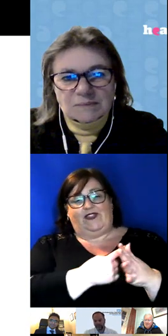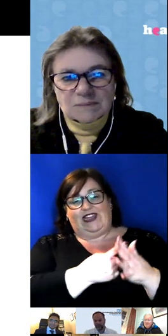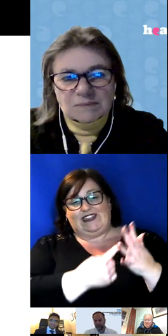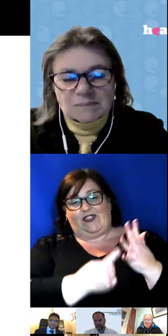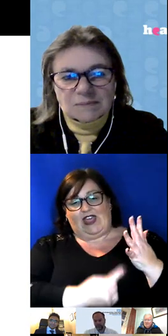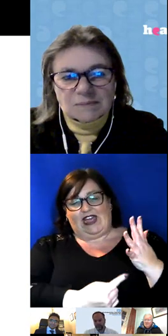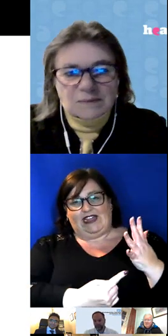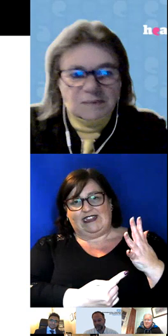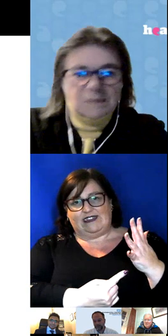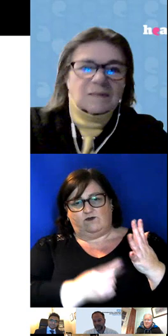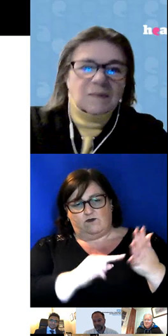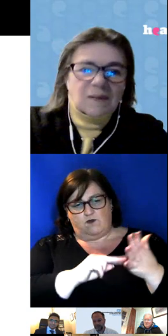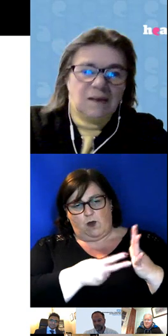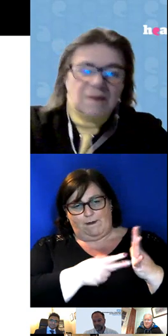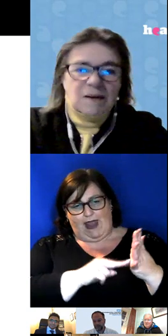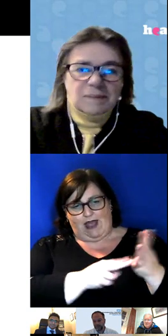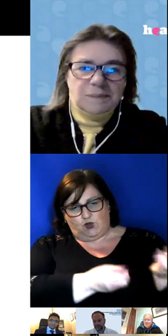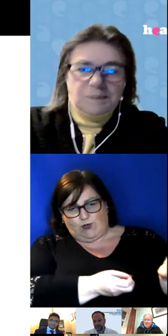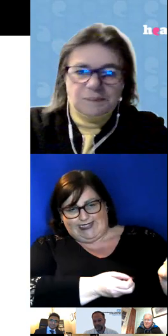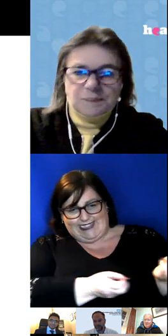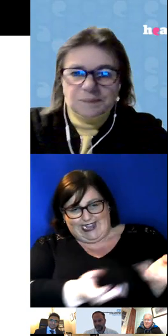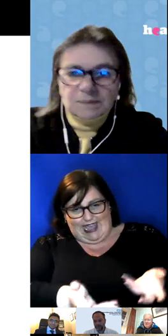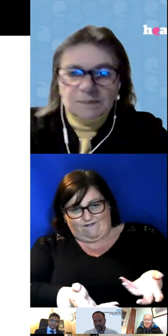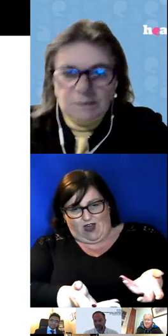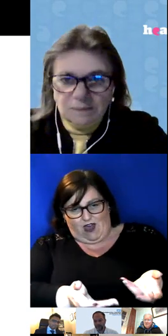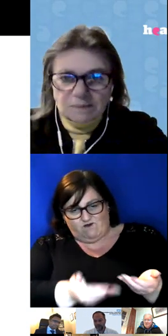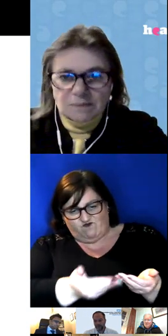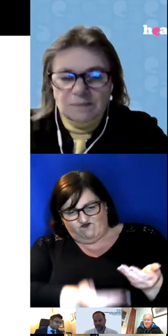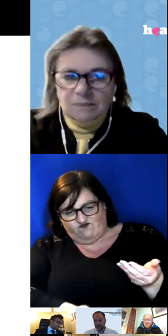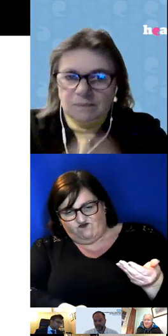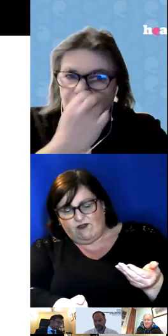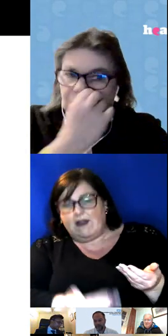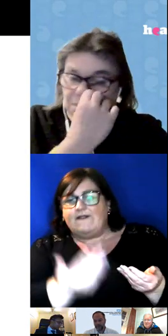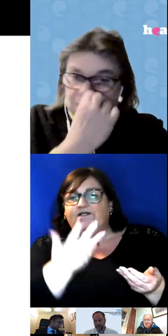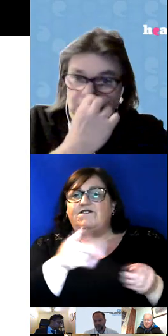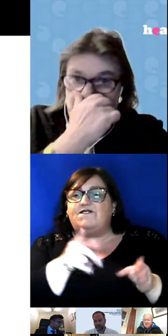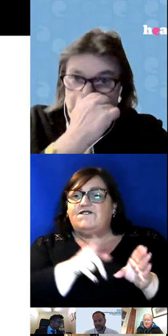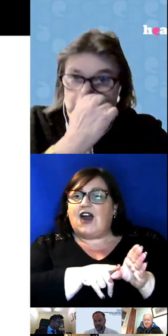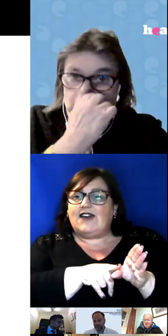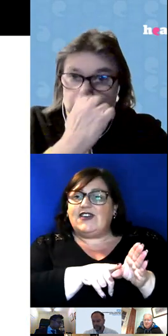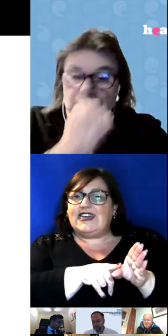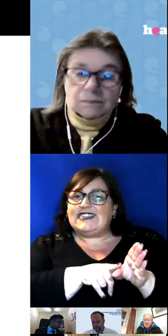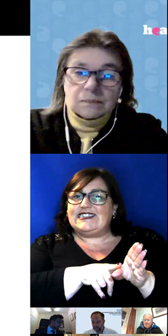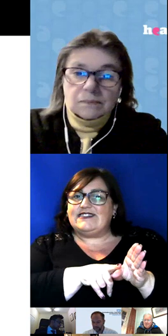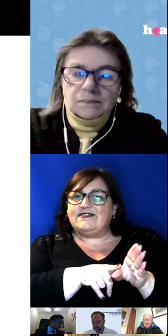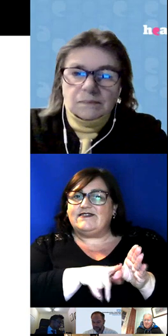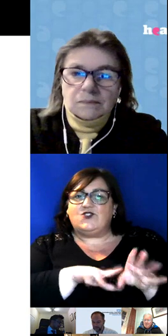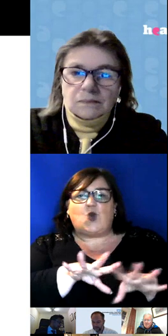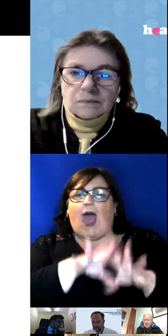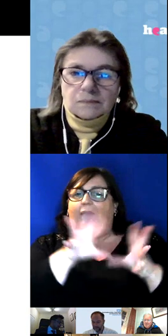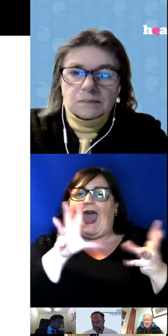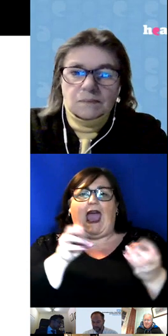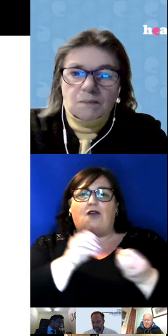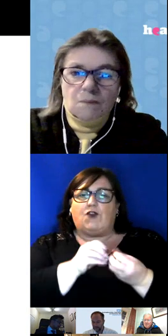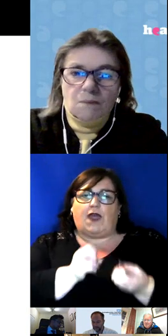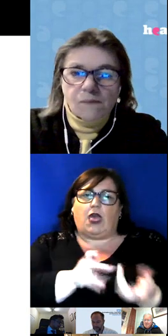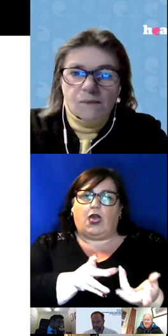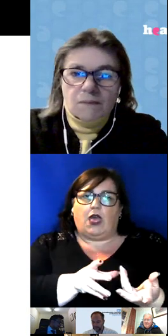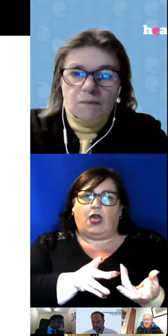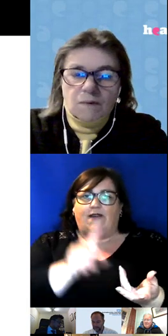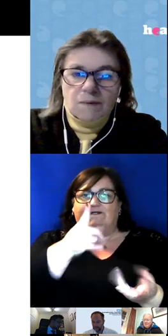a 5-year period. So they're not all things that need to be priorities from year one. But again, it's